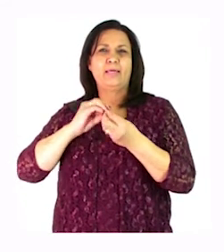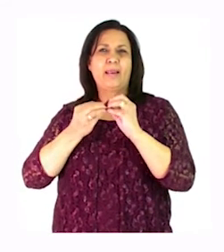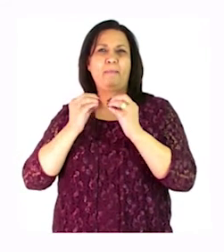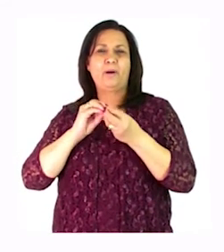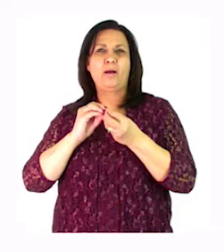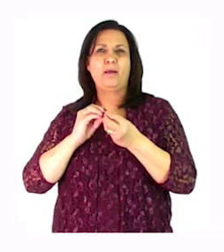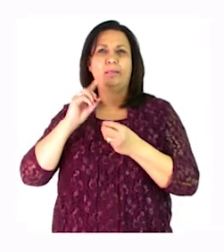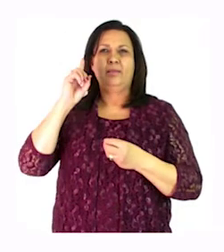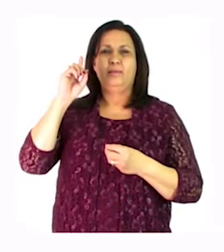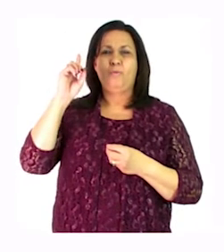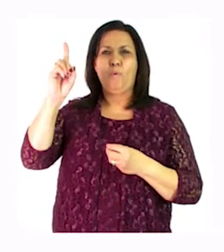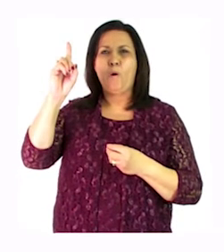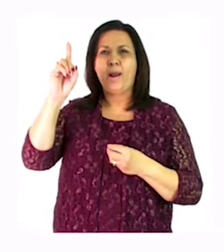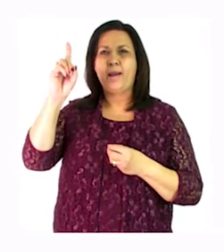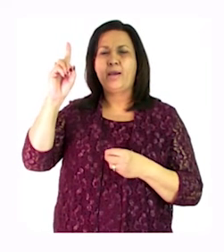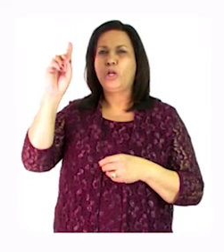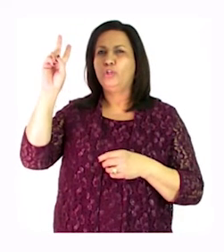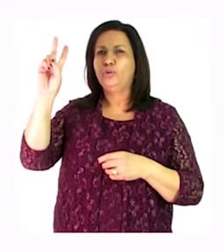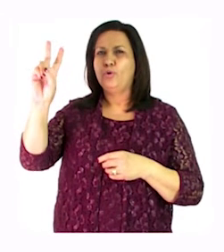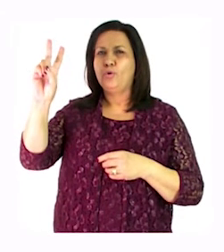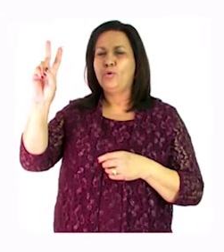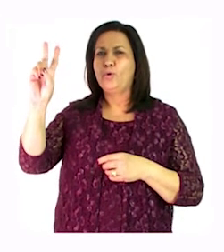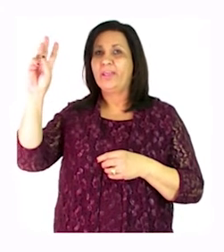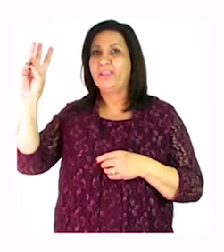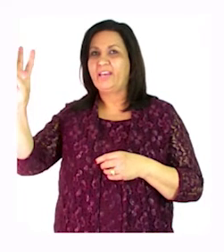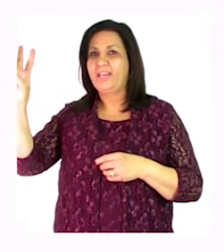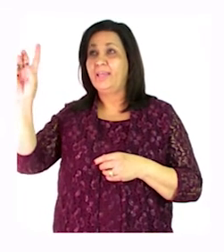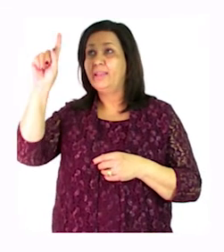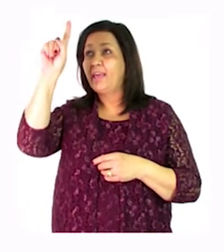have number 1, number 2, and